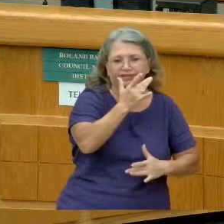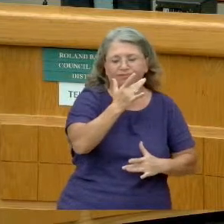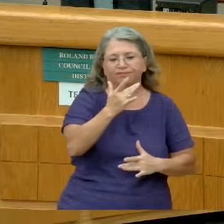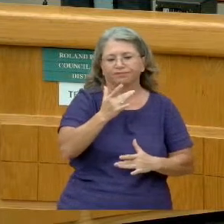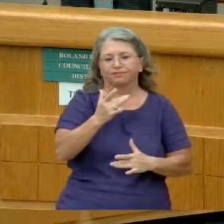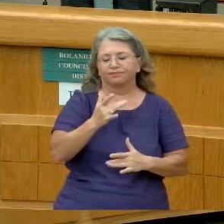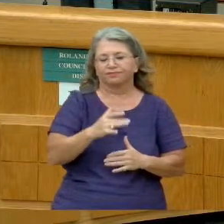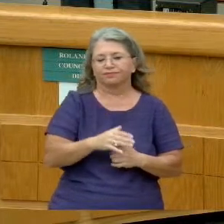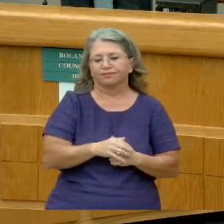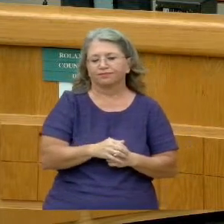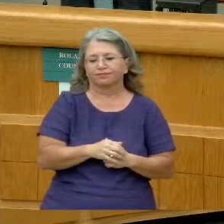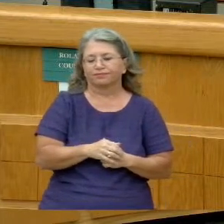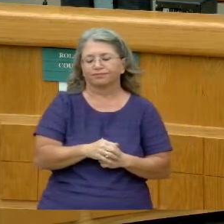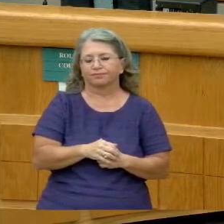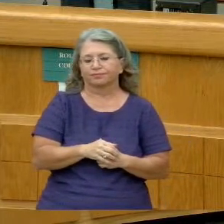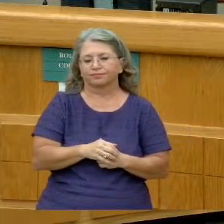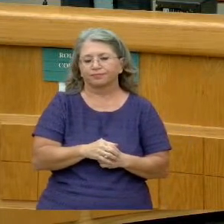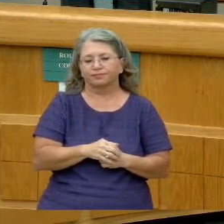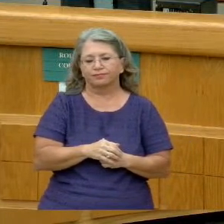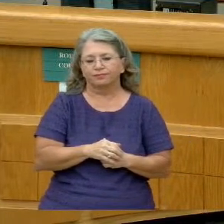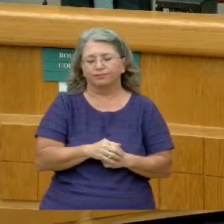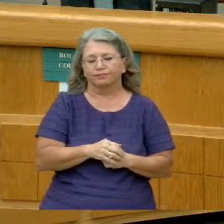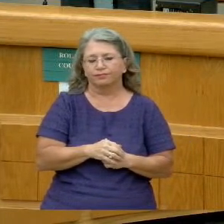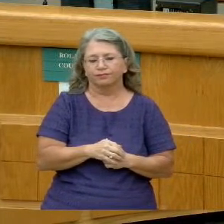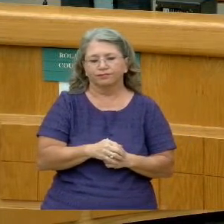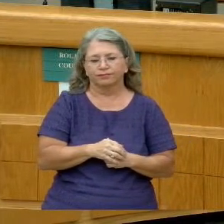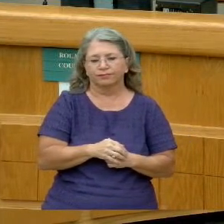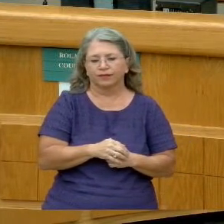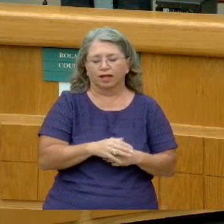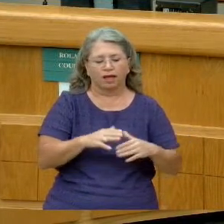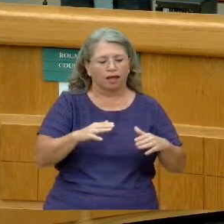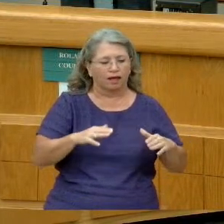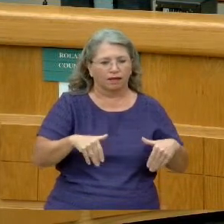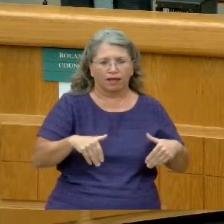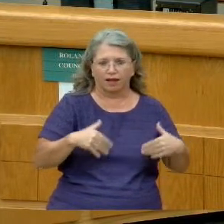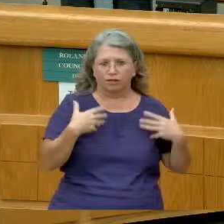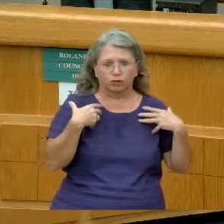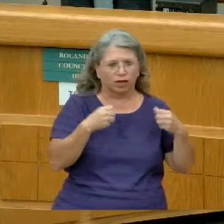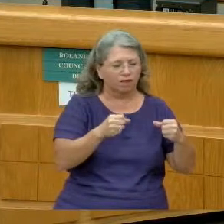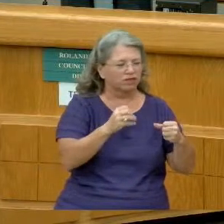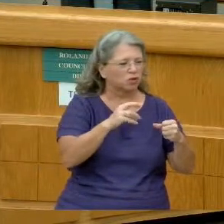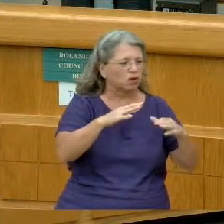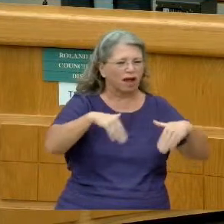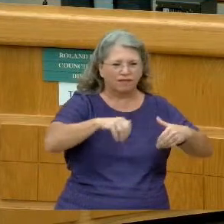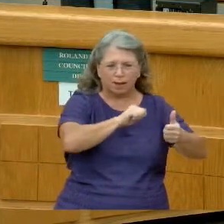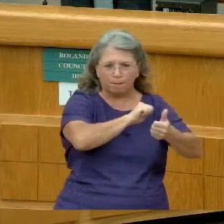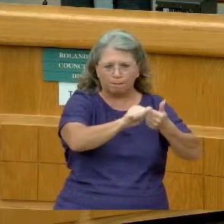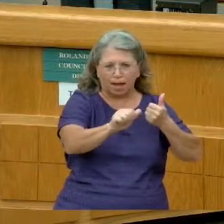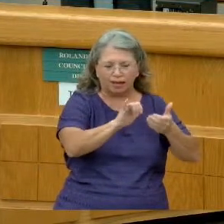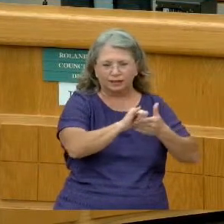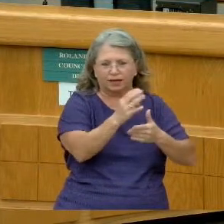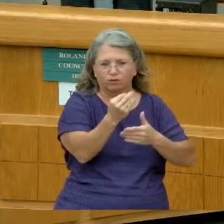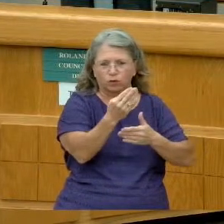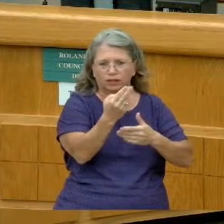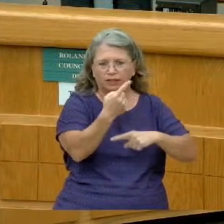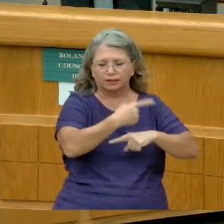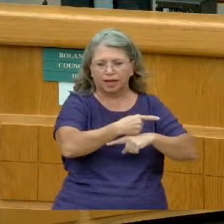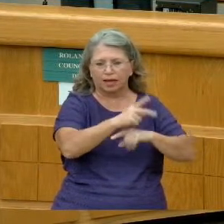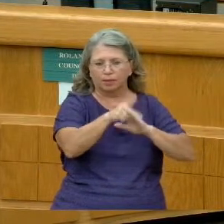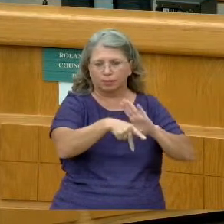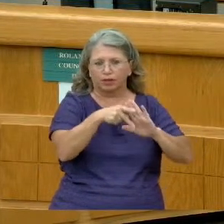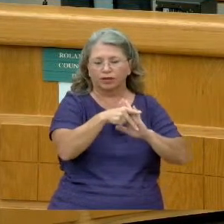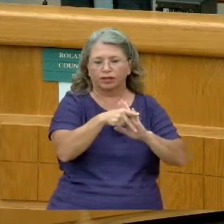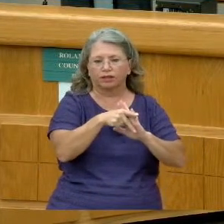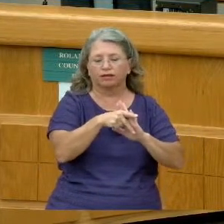are in the active category. They haven't recovered, or they haven't passed that 14-day period, and that's just under 80% of